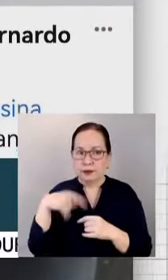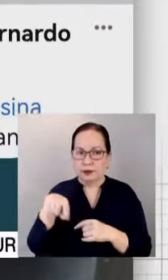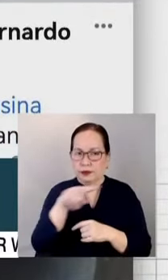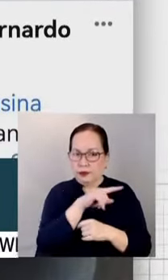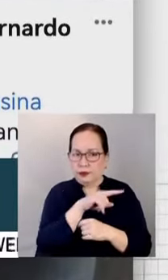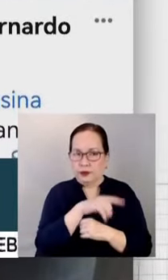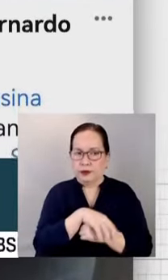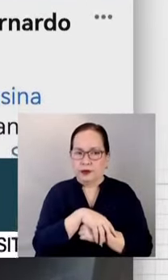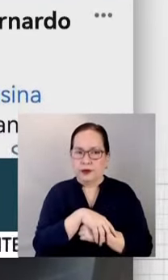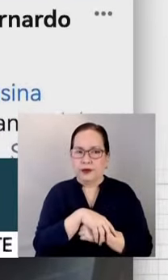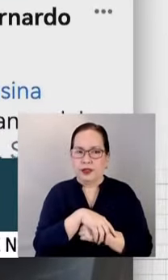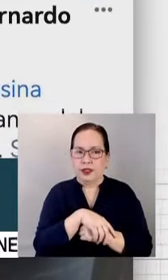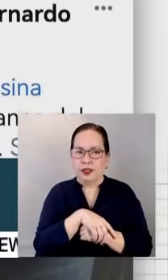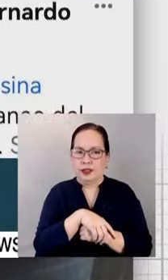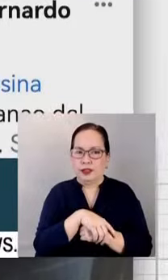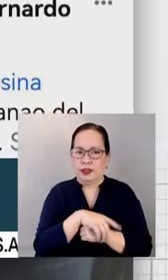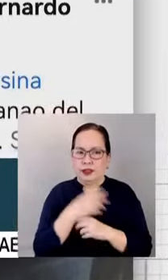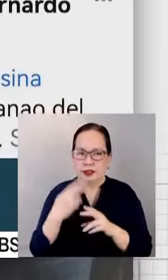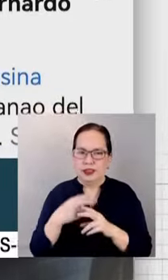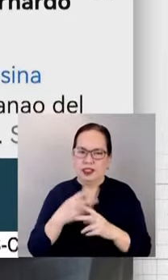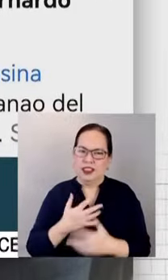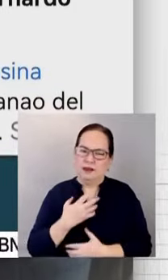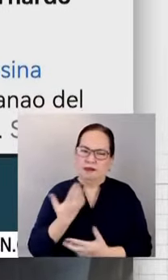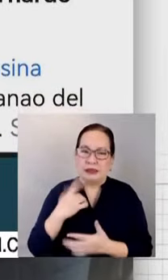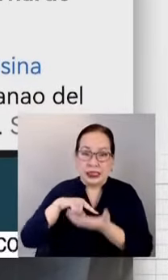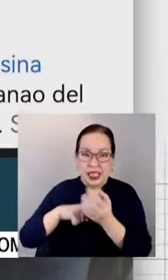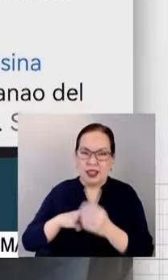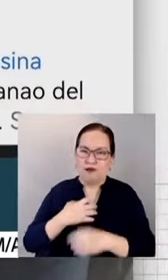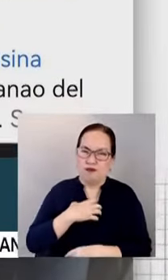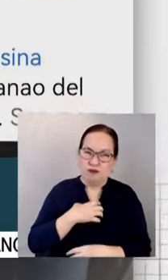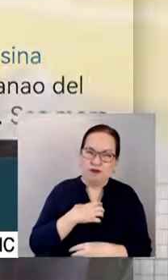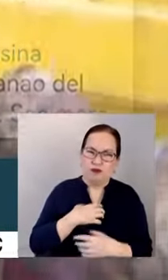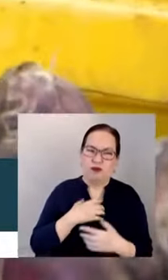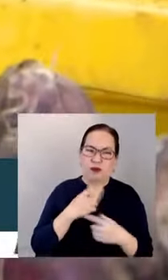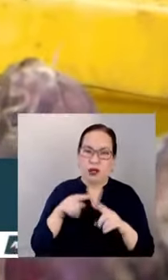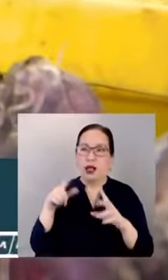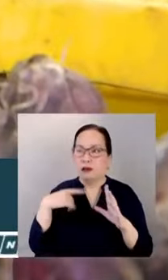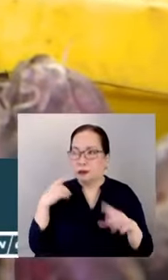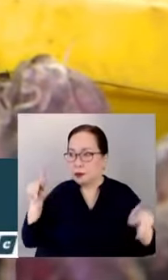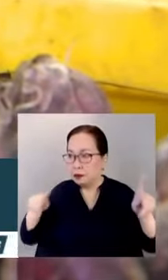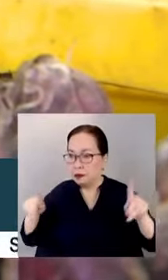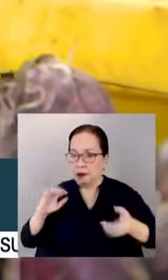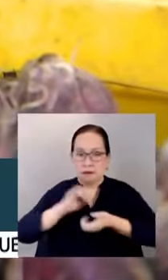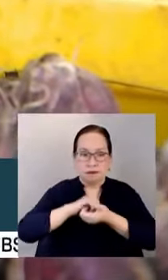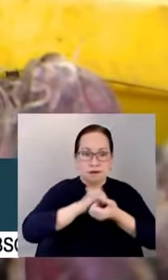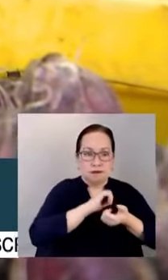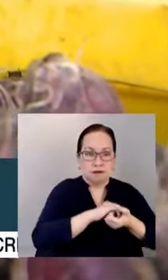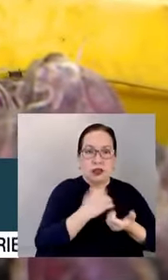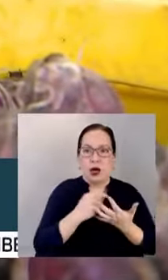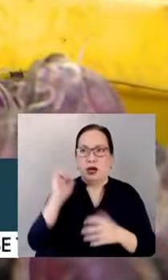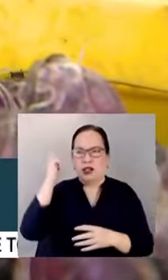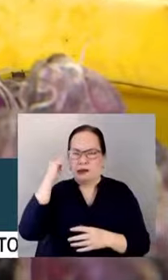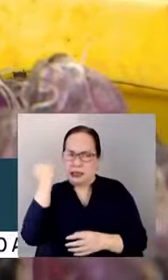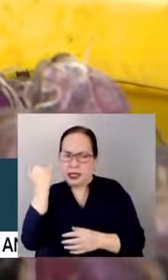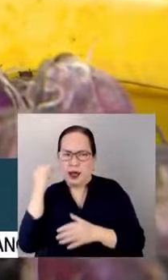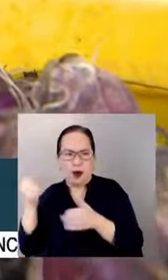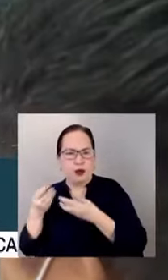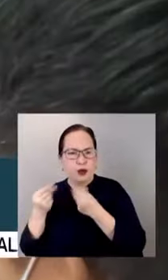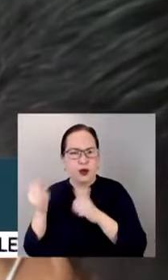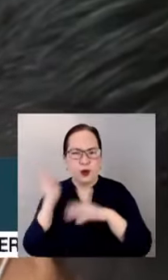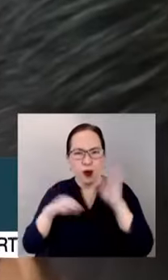social media rant, which turned into positive action by private individuals as the government scrambles for solutions to the onion